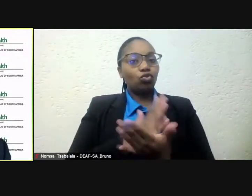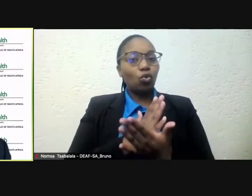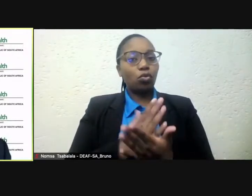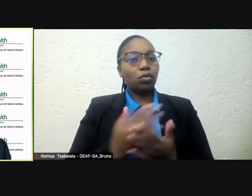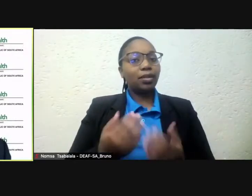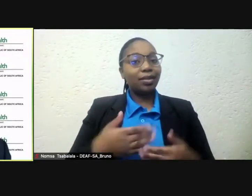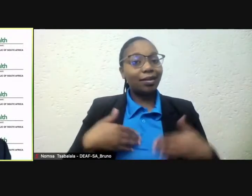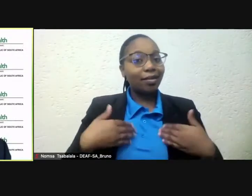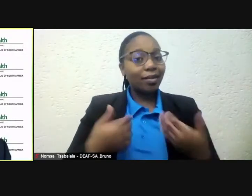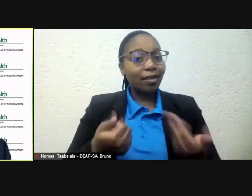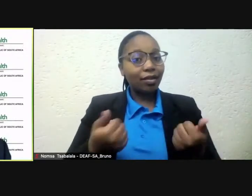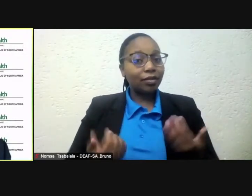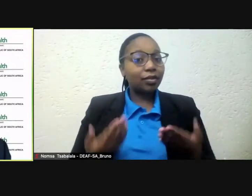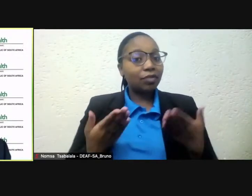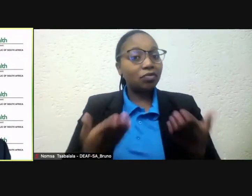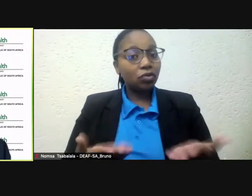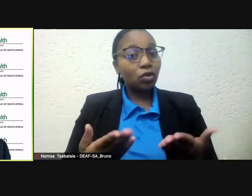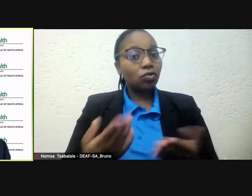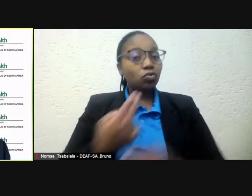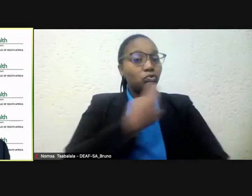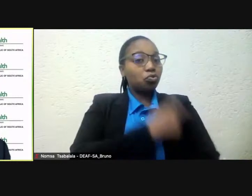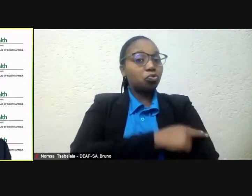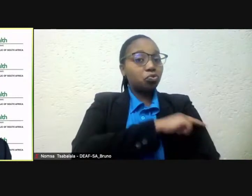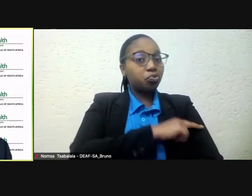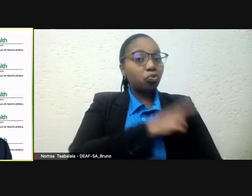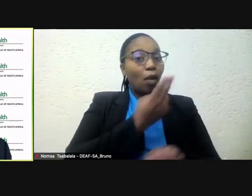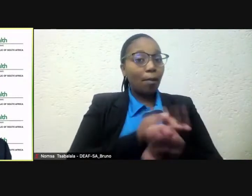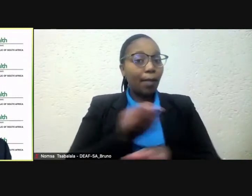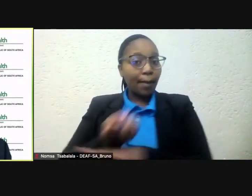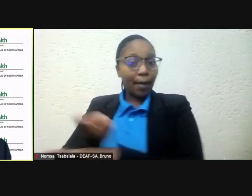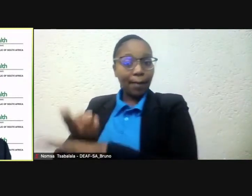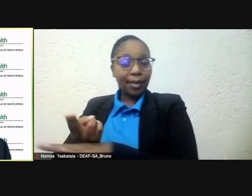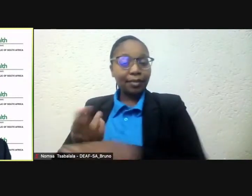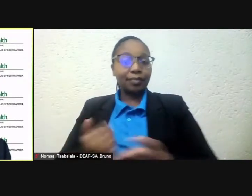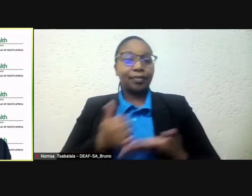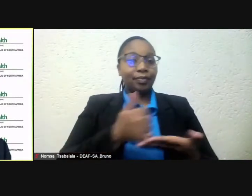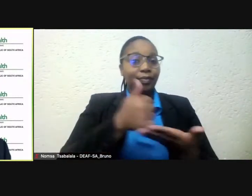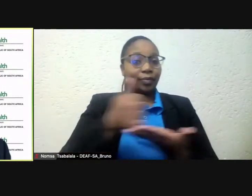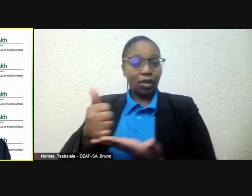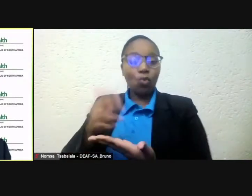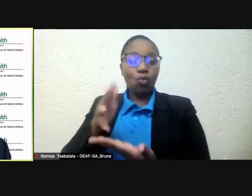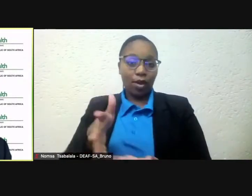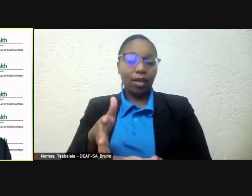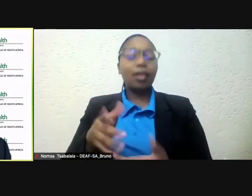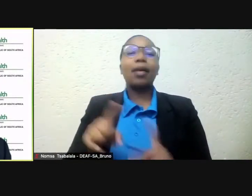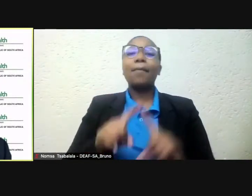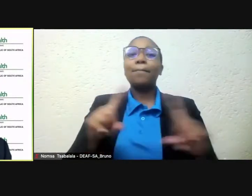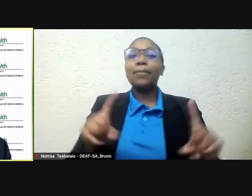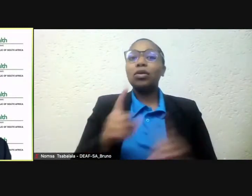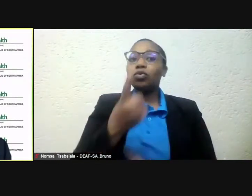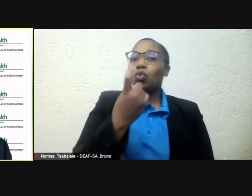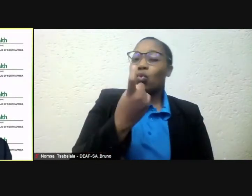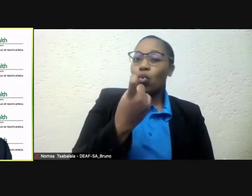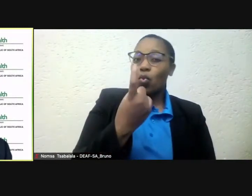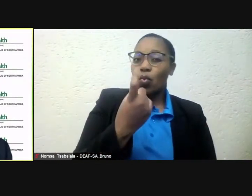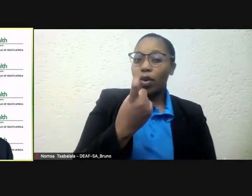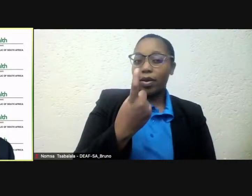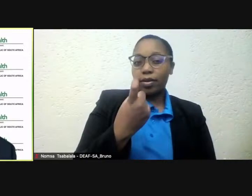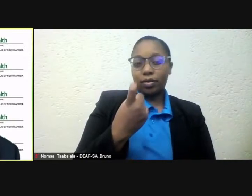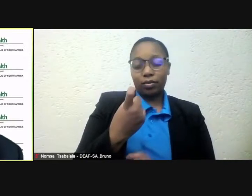for those who will become seriously ill. One change that is